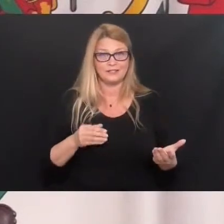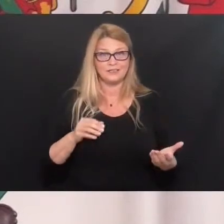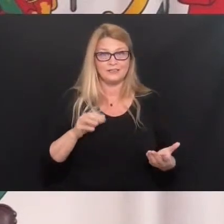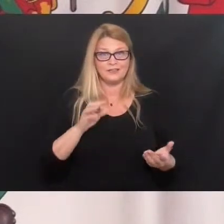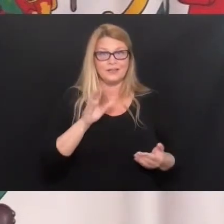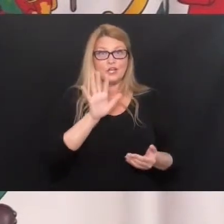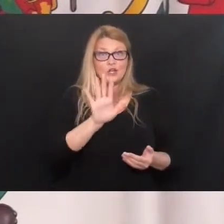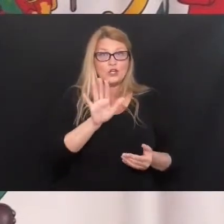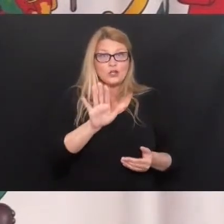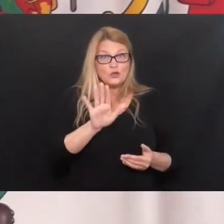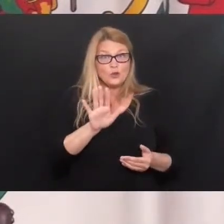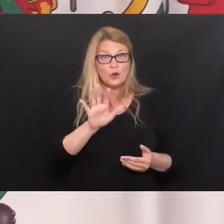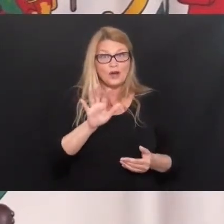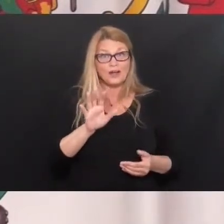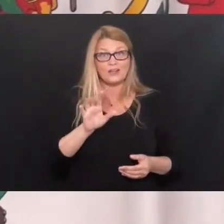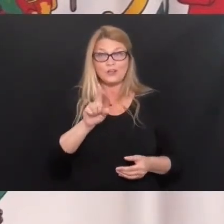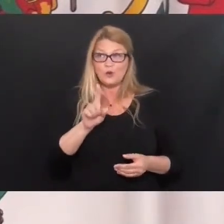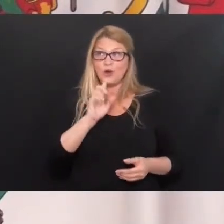likelihood